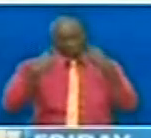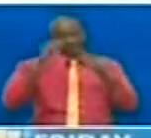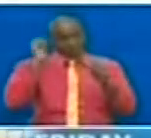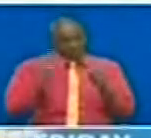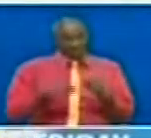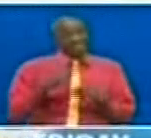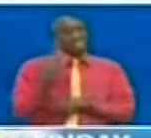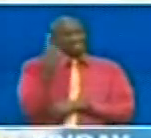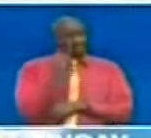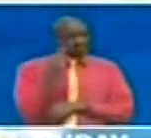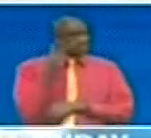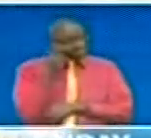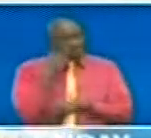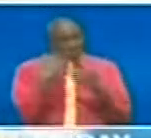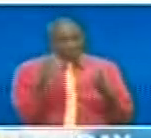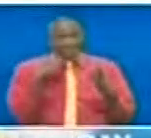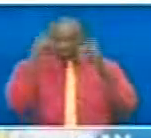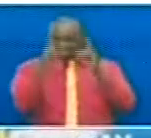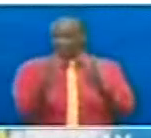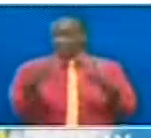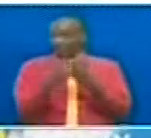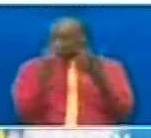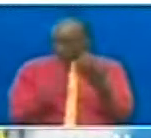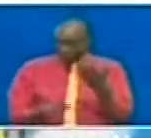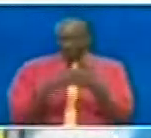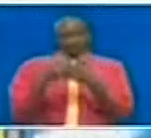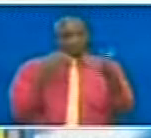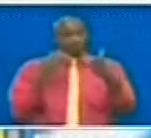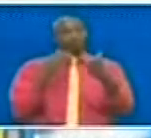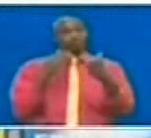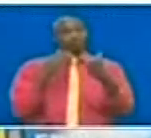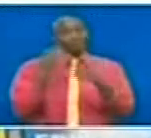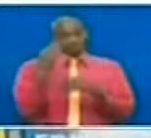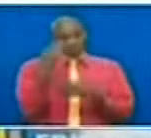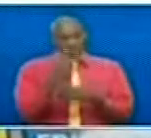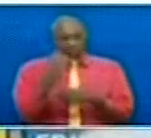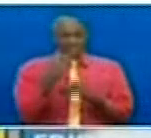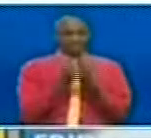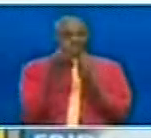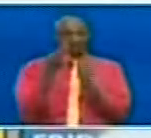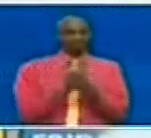in January and a determination made on or before February 13th. Linda Ogutu, KTN Prime.